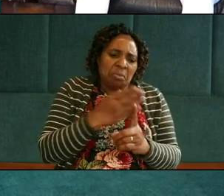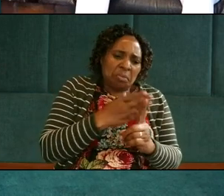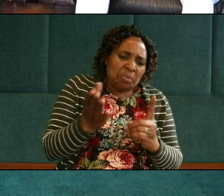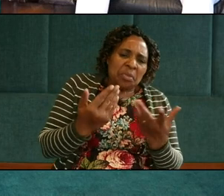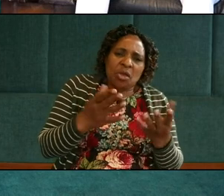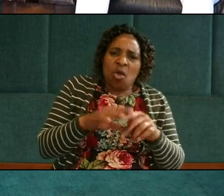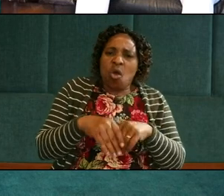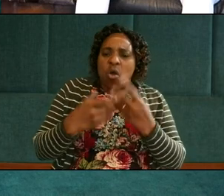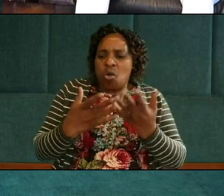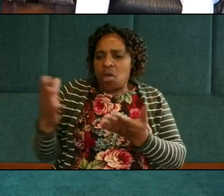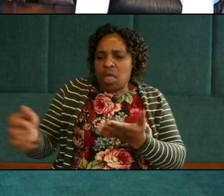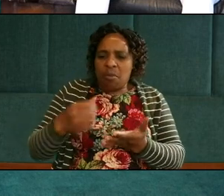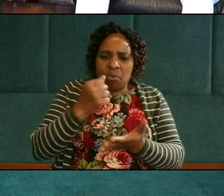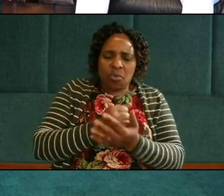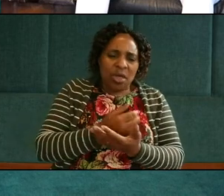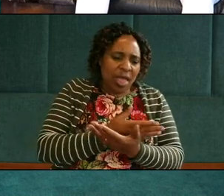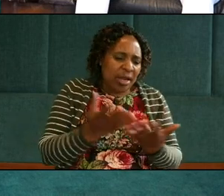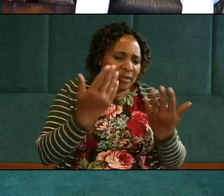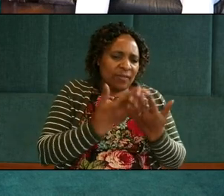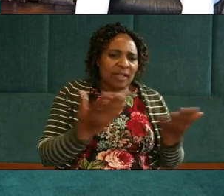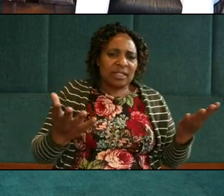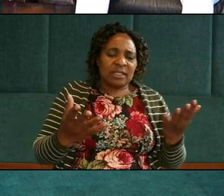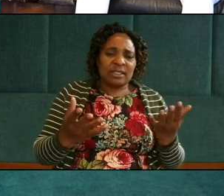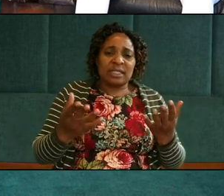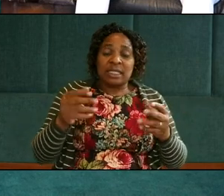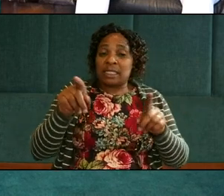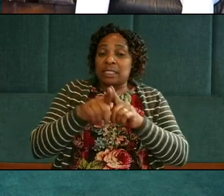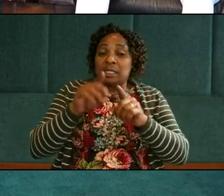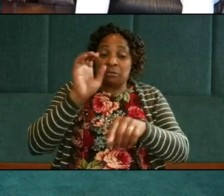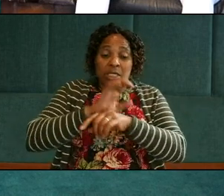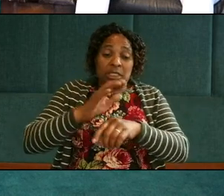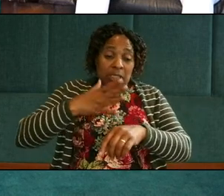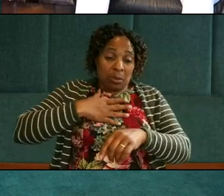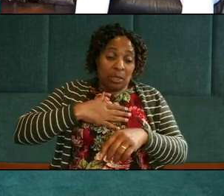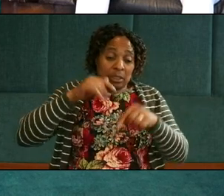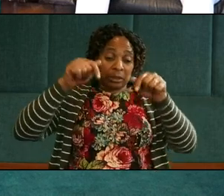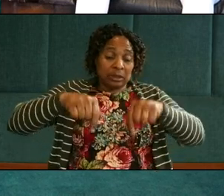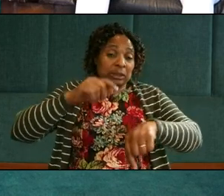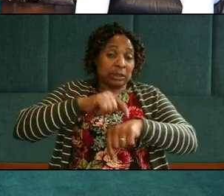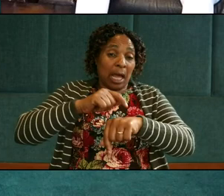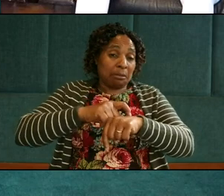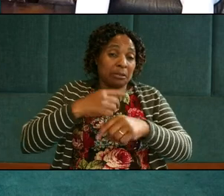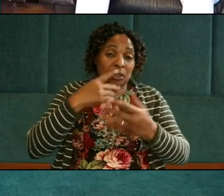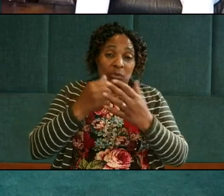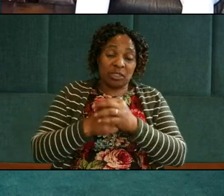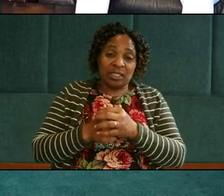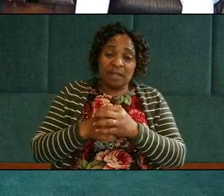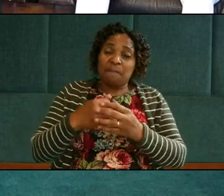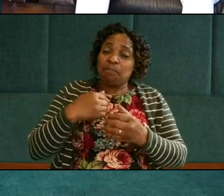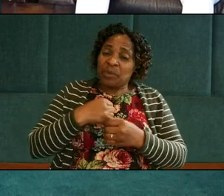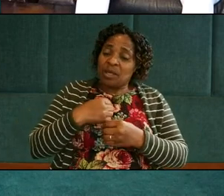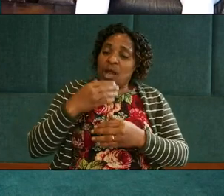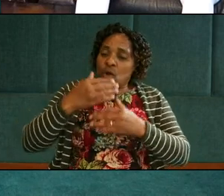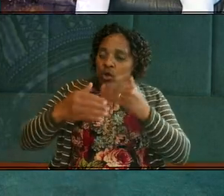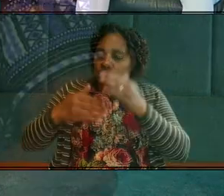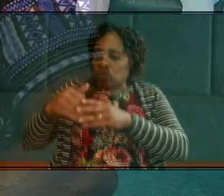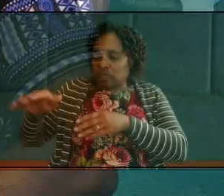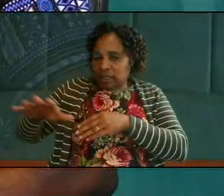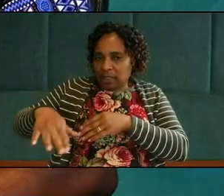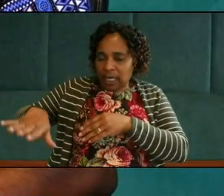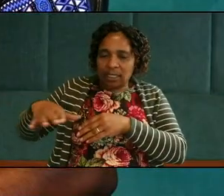any devices to which churches in our day often resort. I'm not sure if you've ever gone to a construction site,